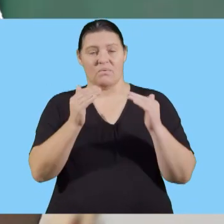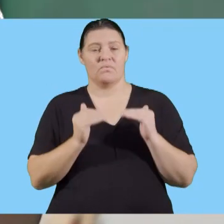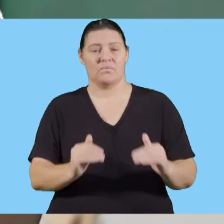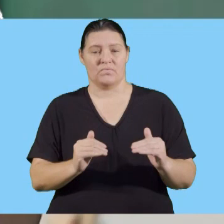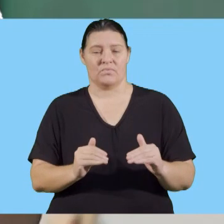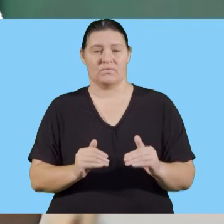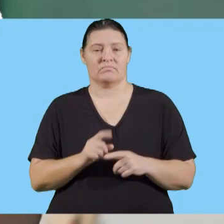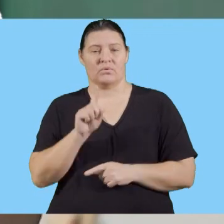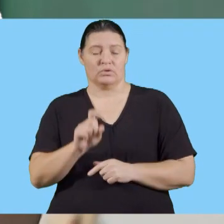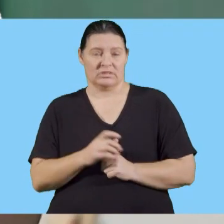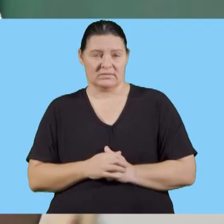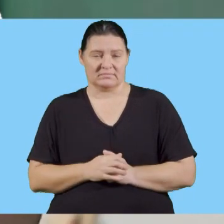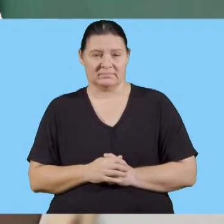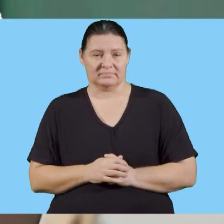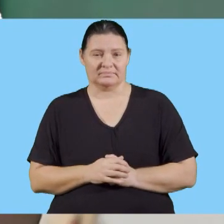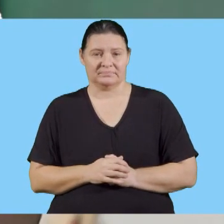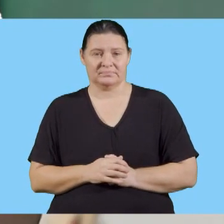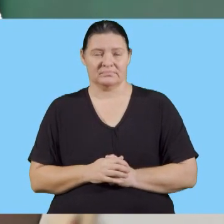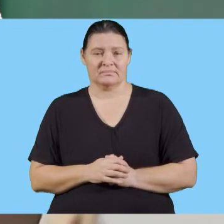to the next question.